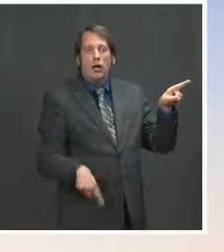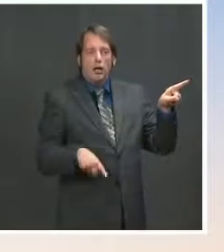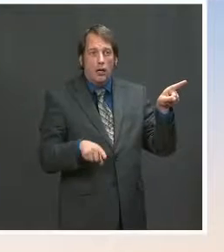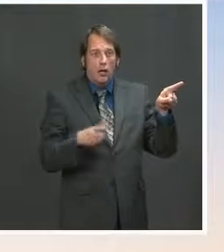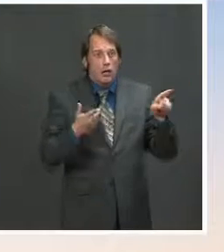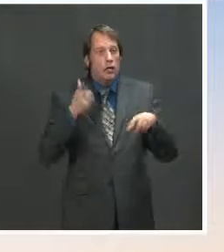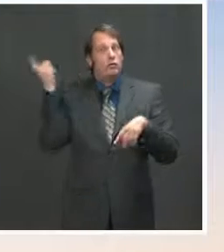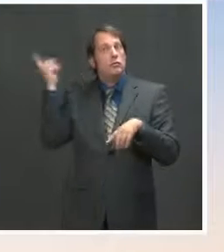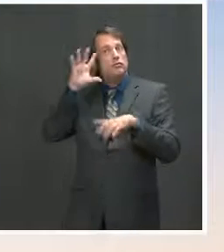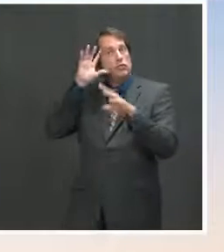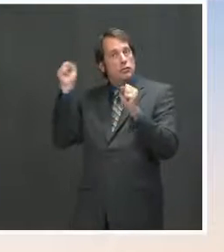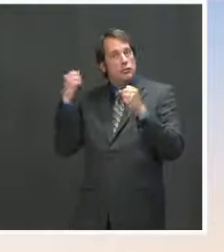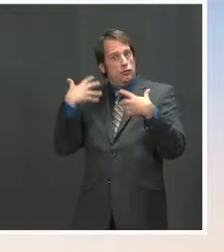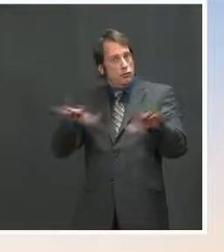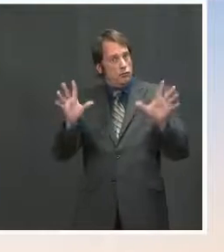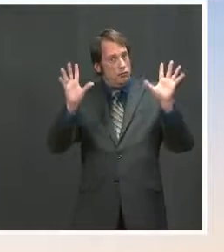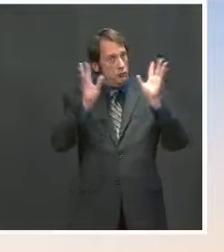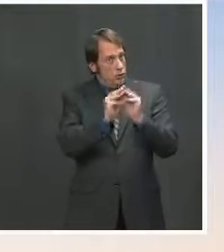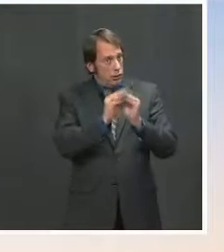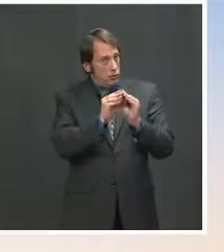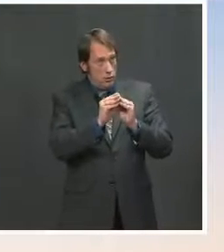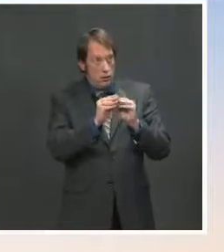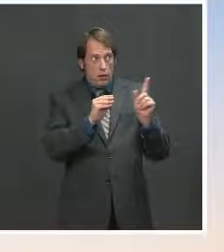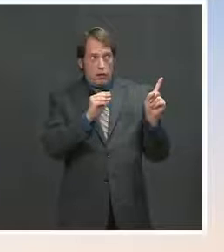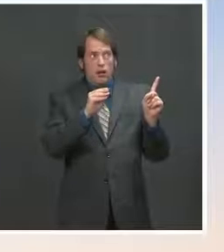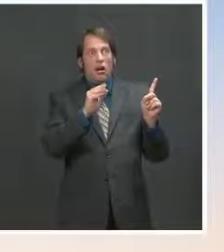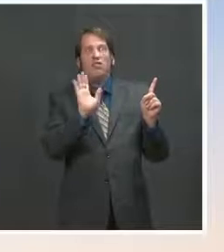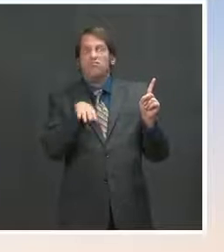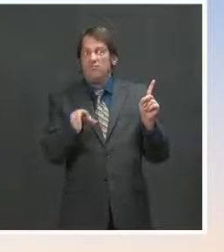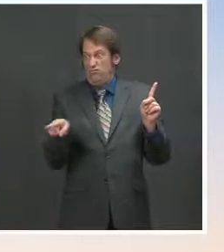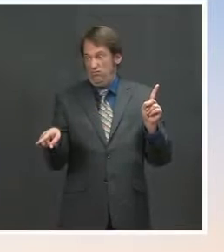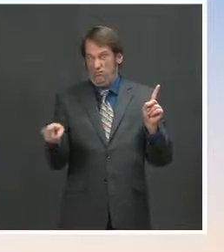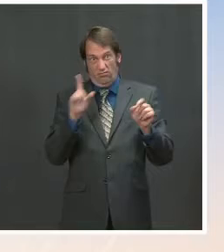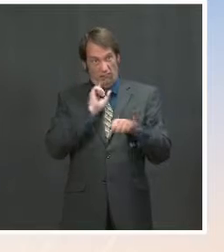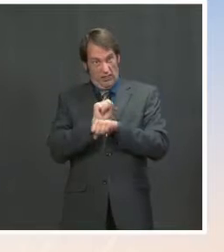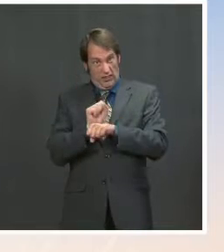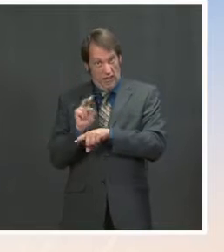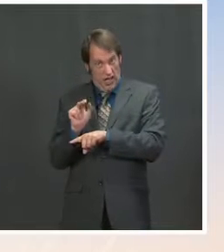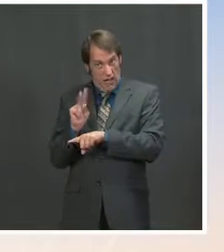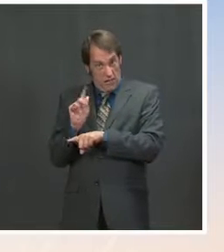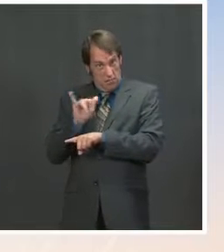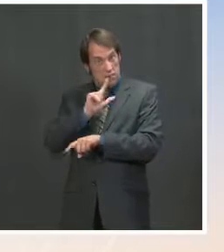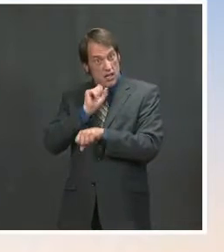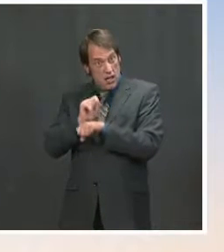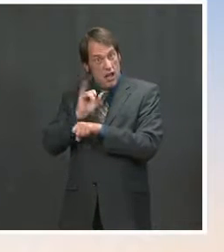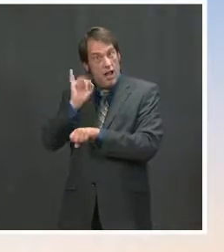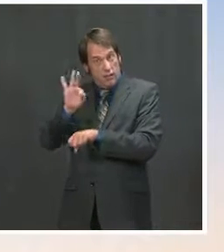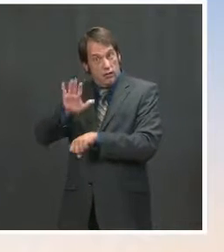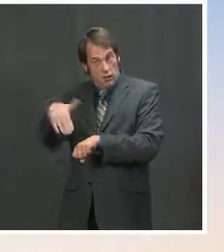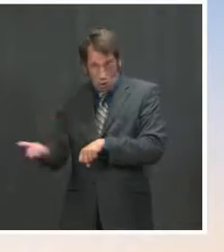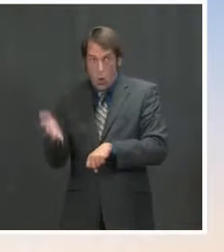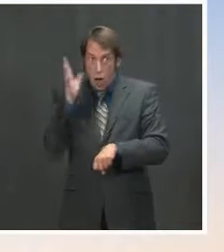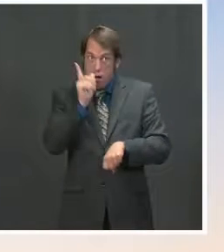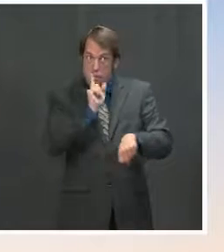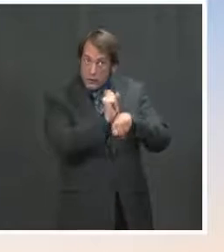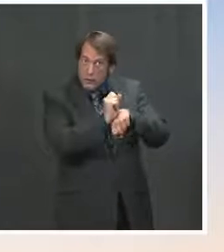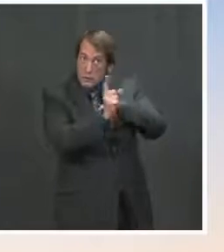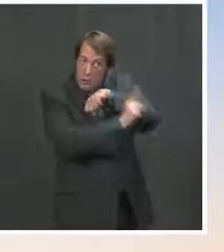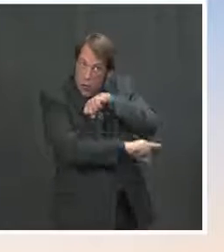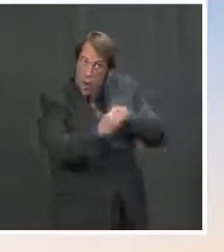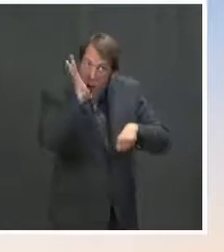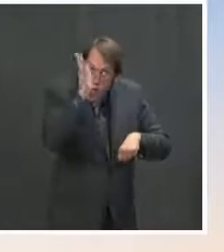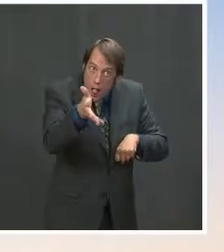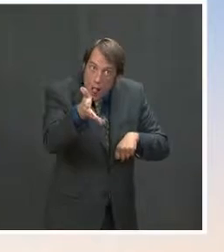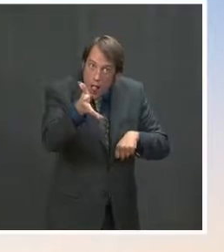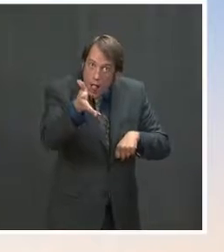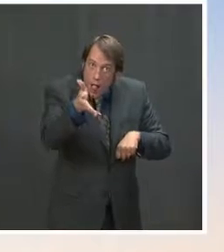Russian custody, is that summit still on the table? Well, let's certainly all hope and pray that that is not the outcome we're looking at. And again, there